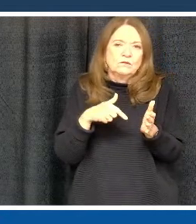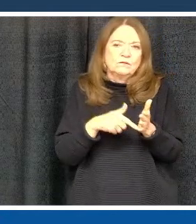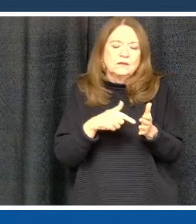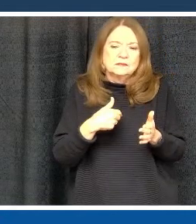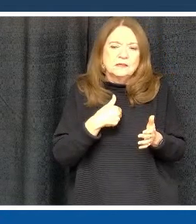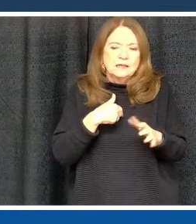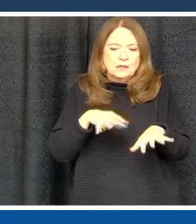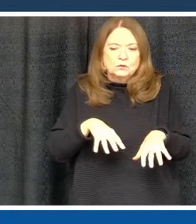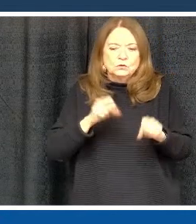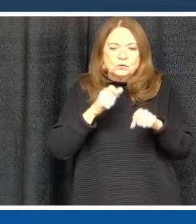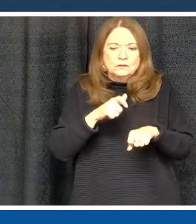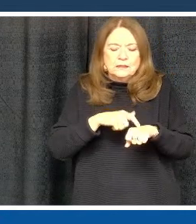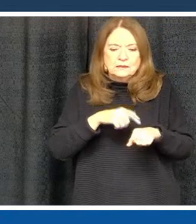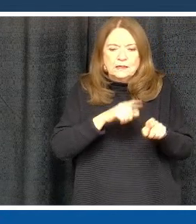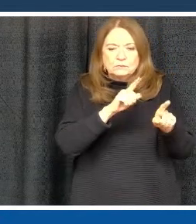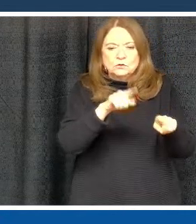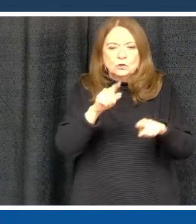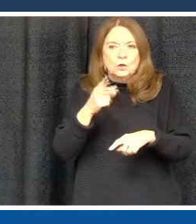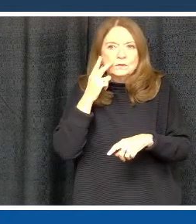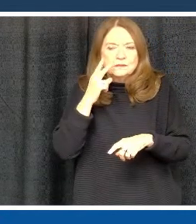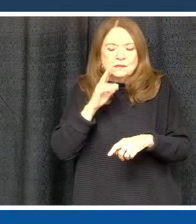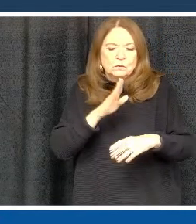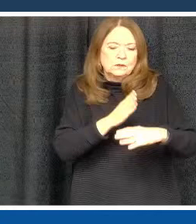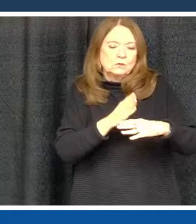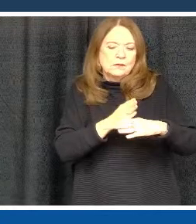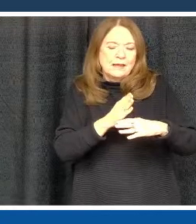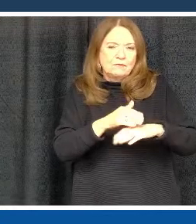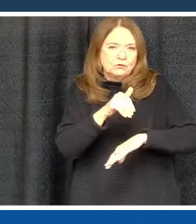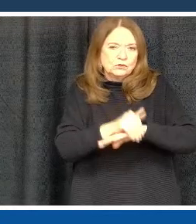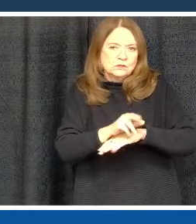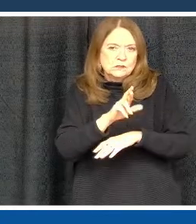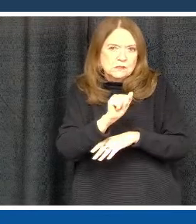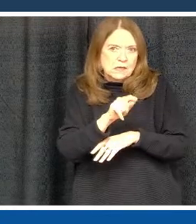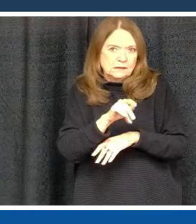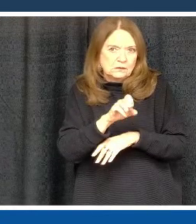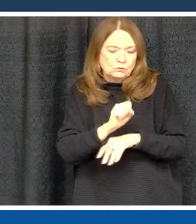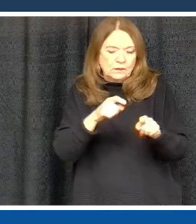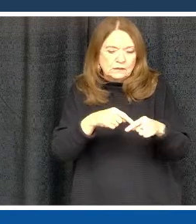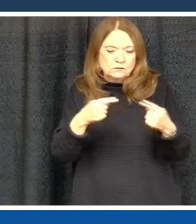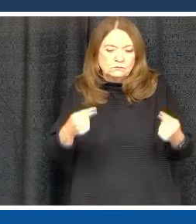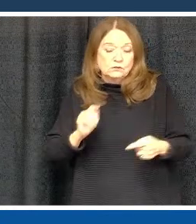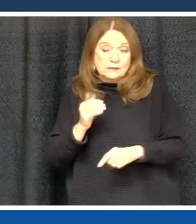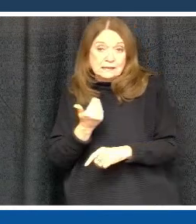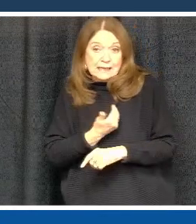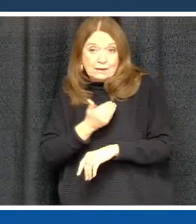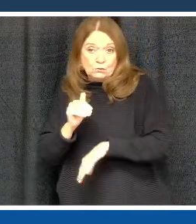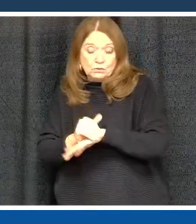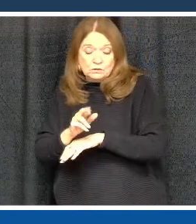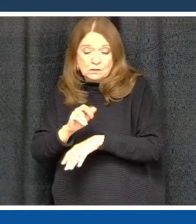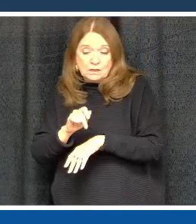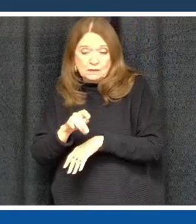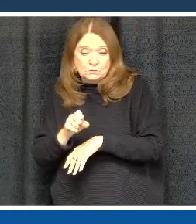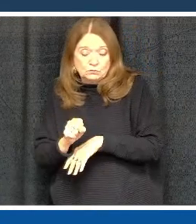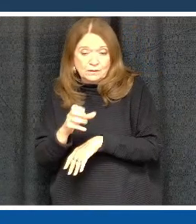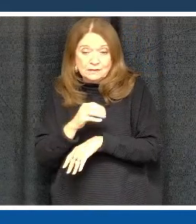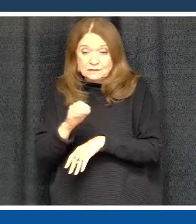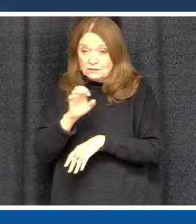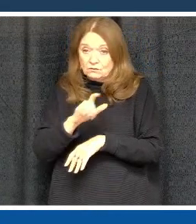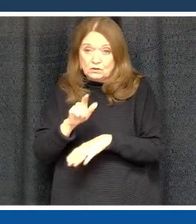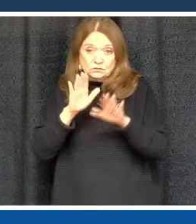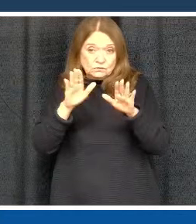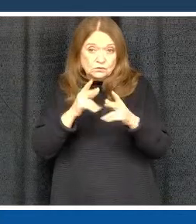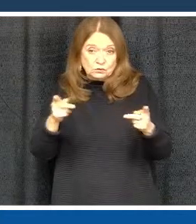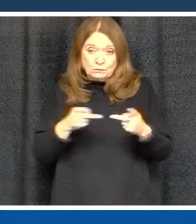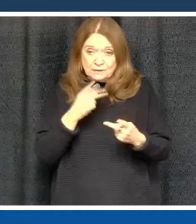I took that time to go out there and see what those average nightly rates were versus our nightly rates. And I mean, Clarksville is a great place